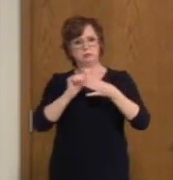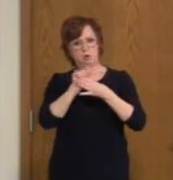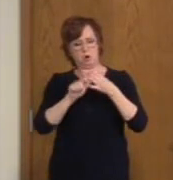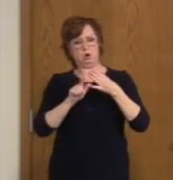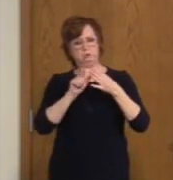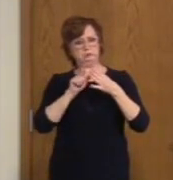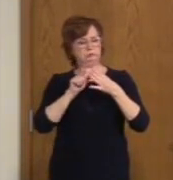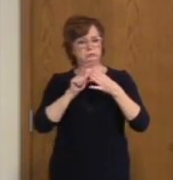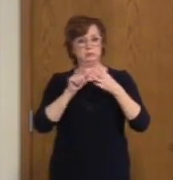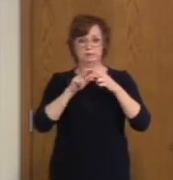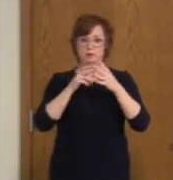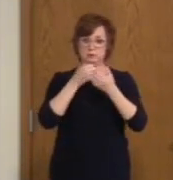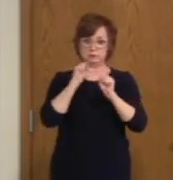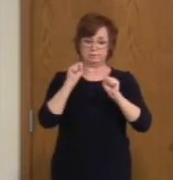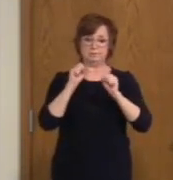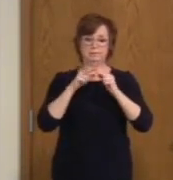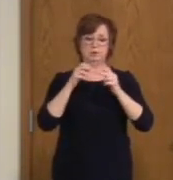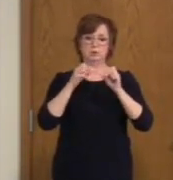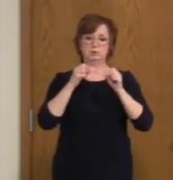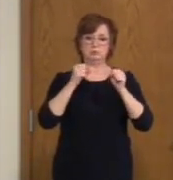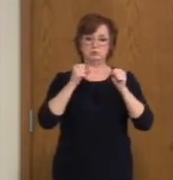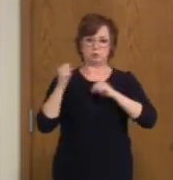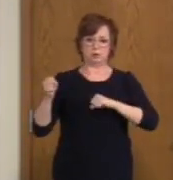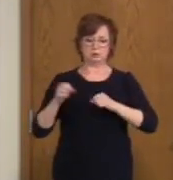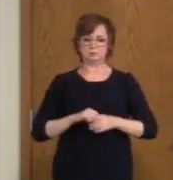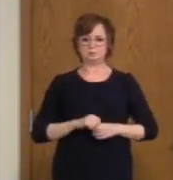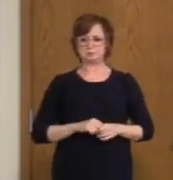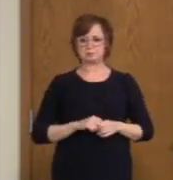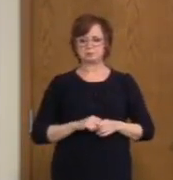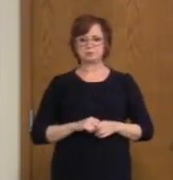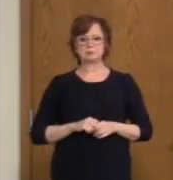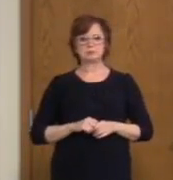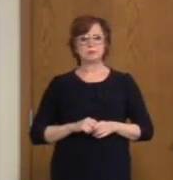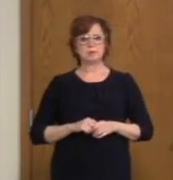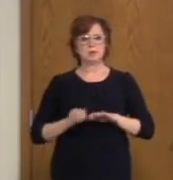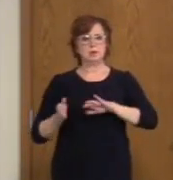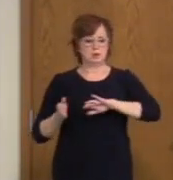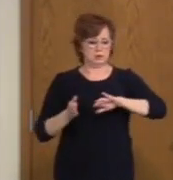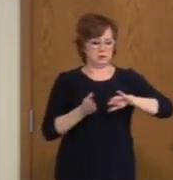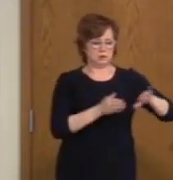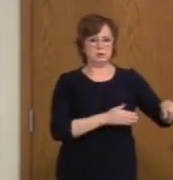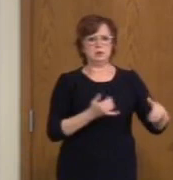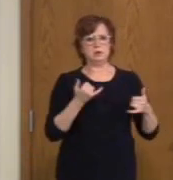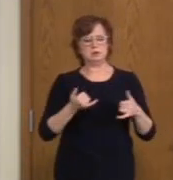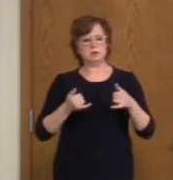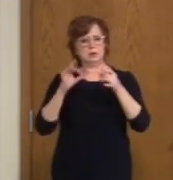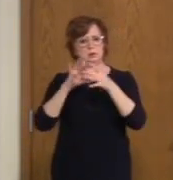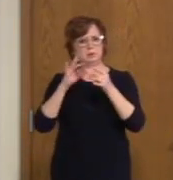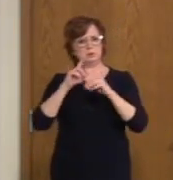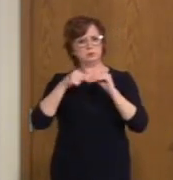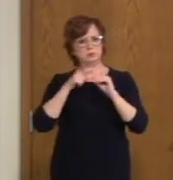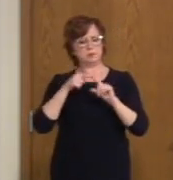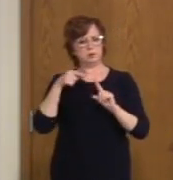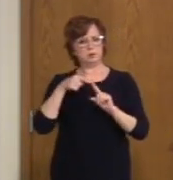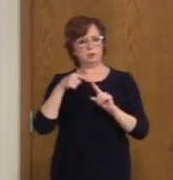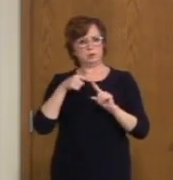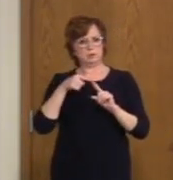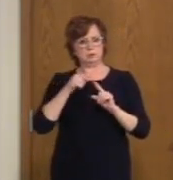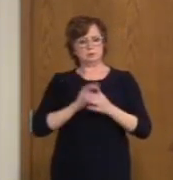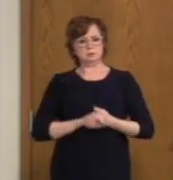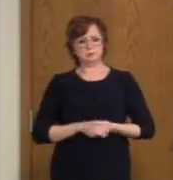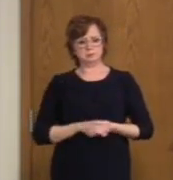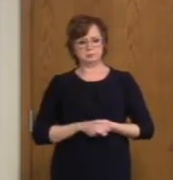effective. Now, I just want to quickly mention that we are obviously very concerned with